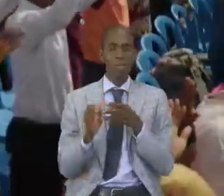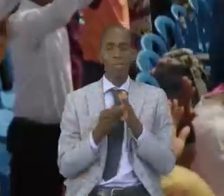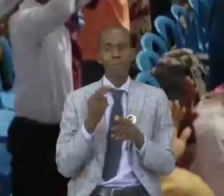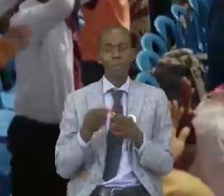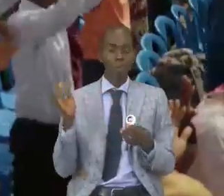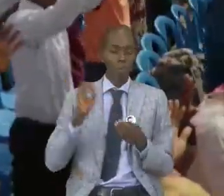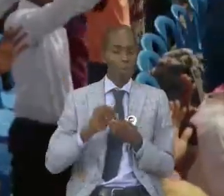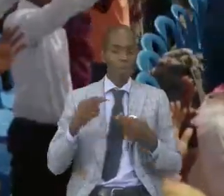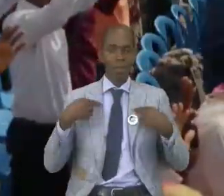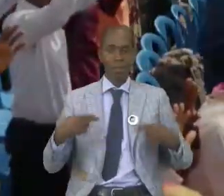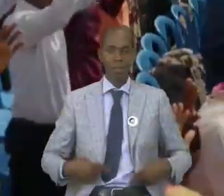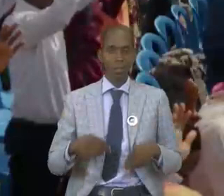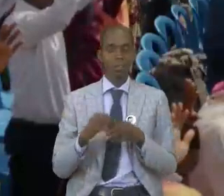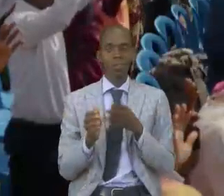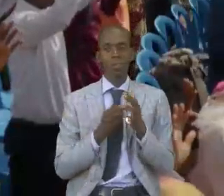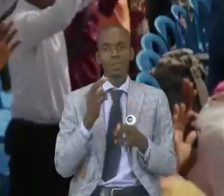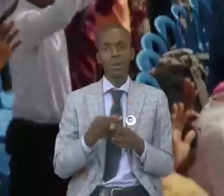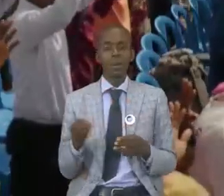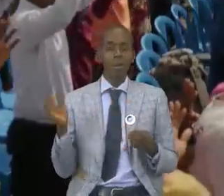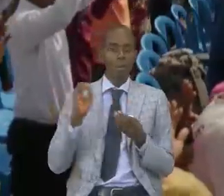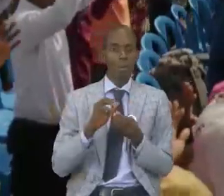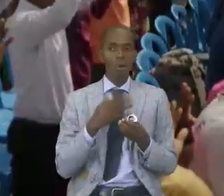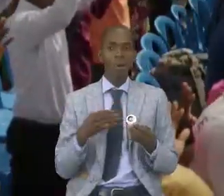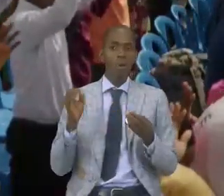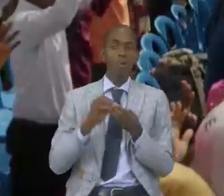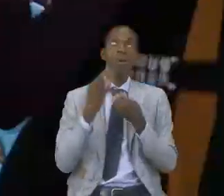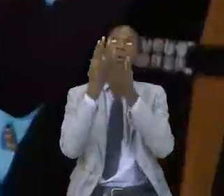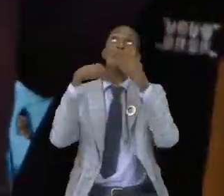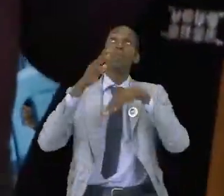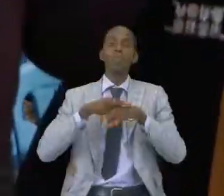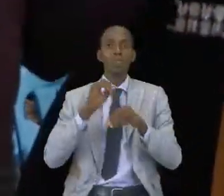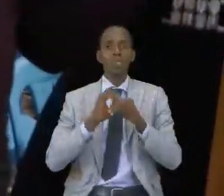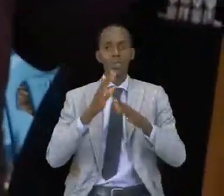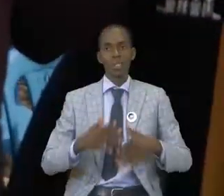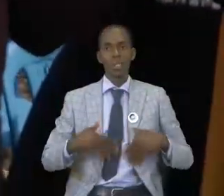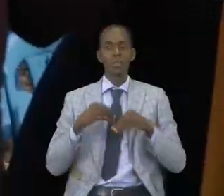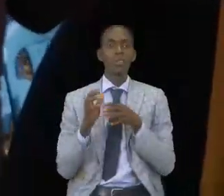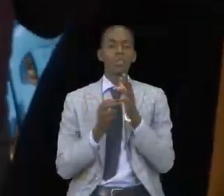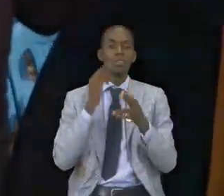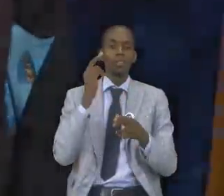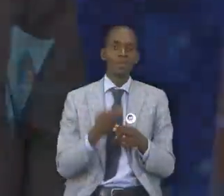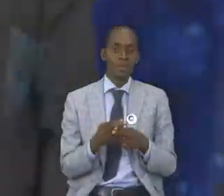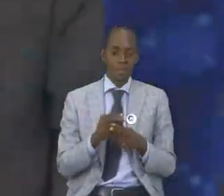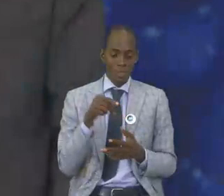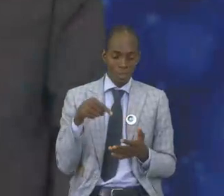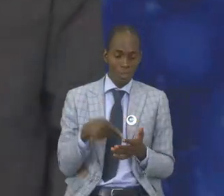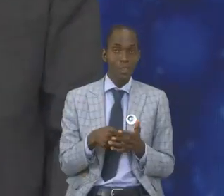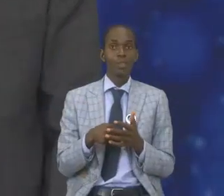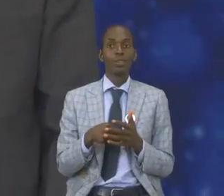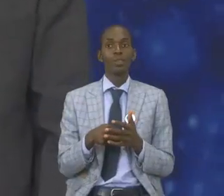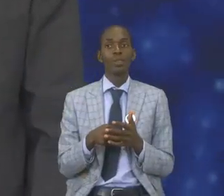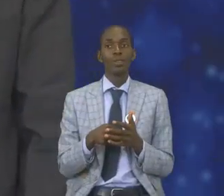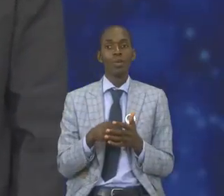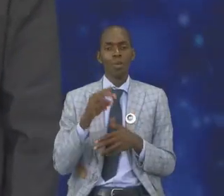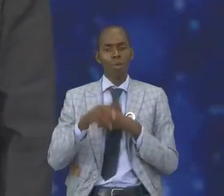healthier, more of heaven in your life. This world will look at